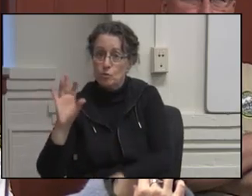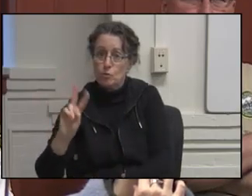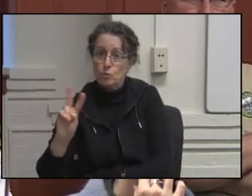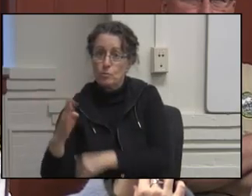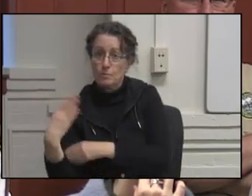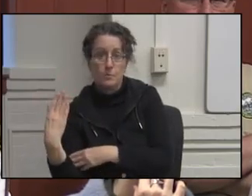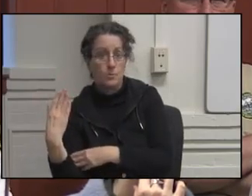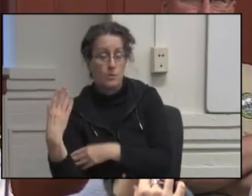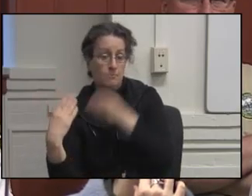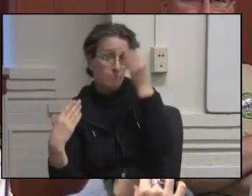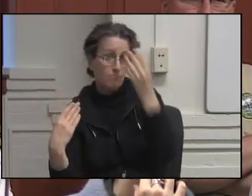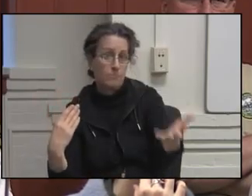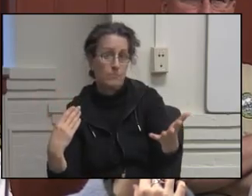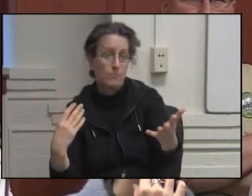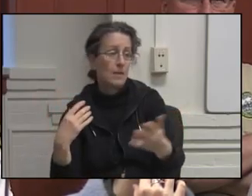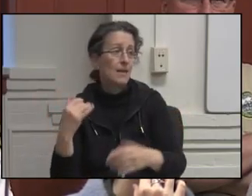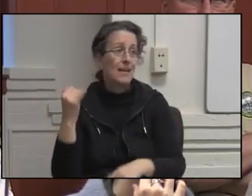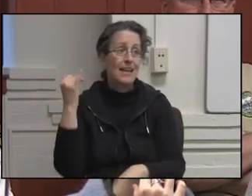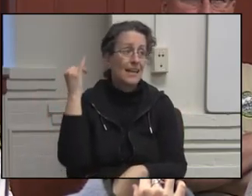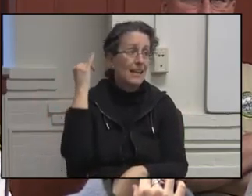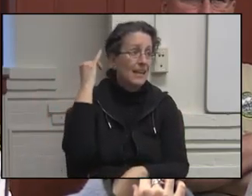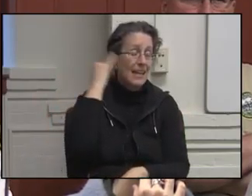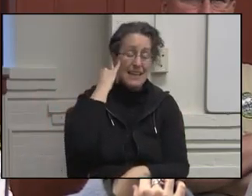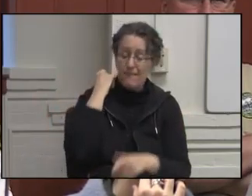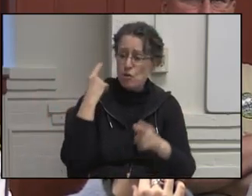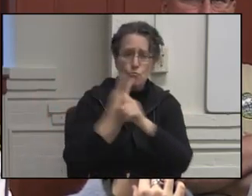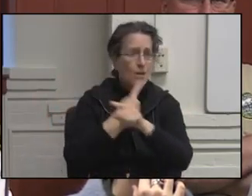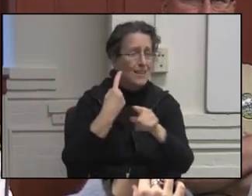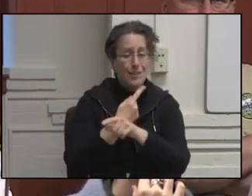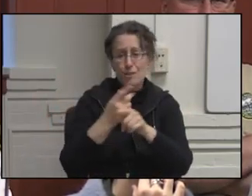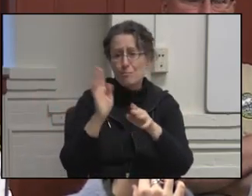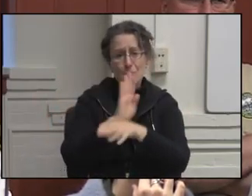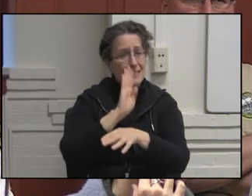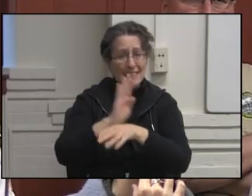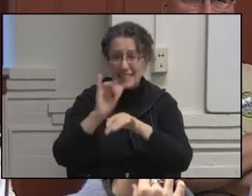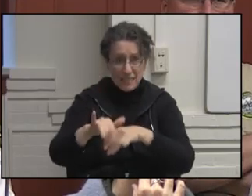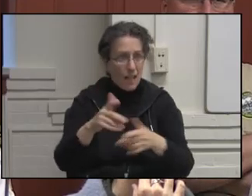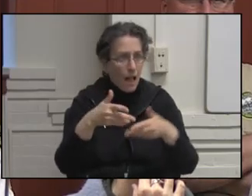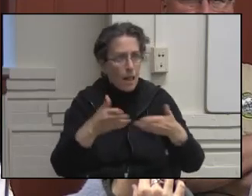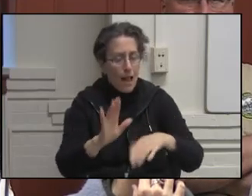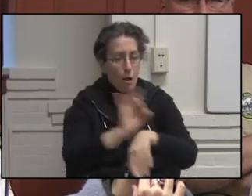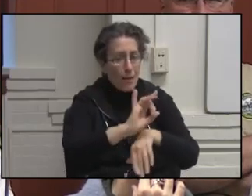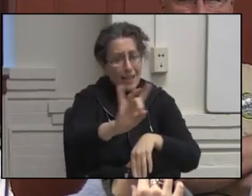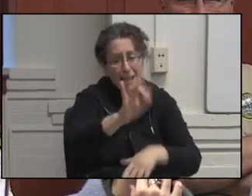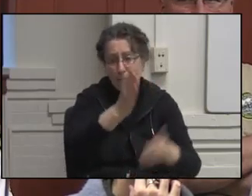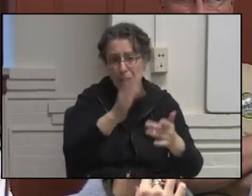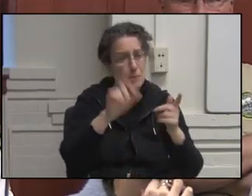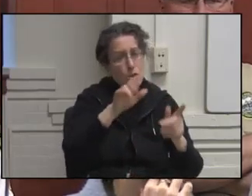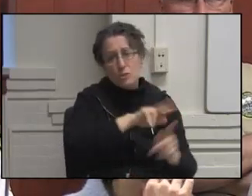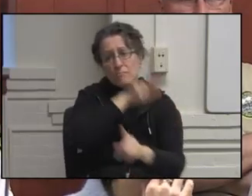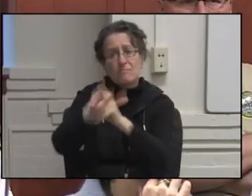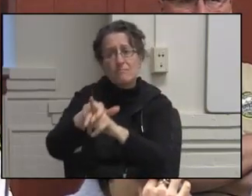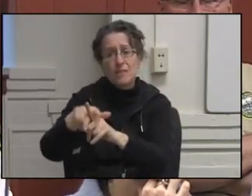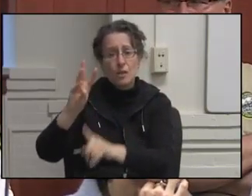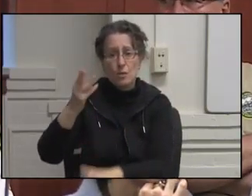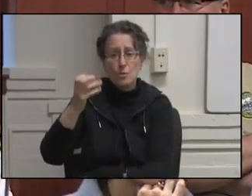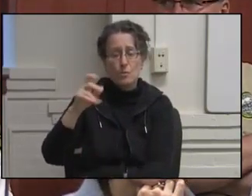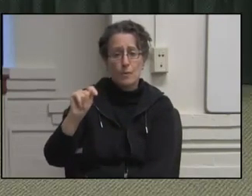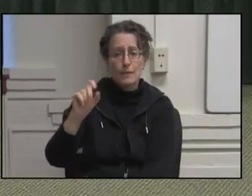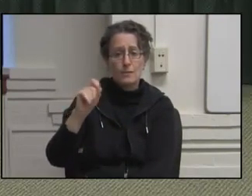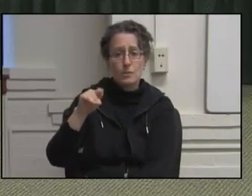right. If it's not an issue for a standard business, perhaps it's not an issue for a special event. Thanks, Ivan. Daniel, I think you had a comment